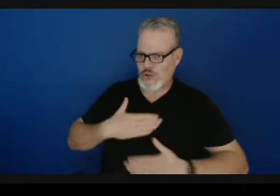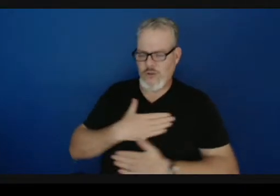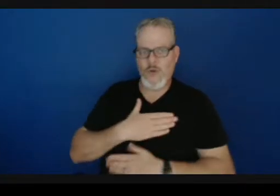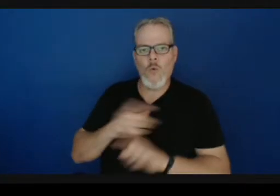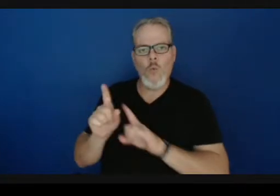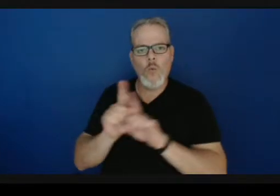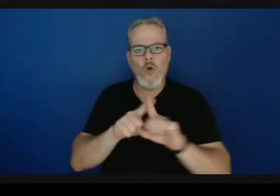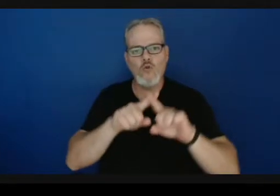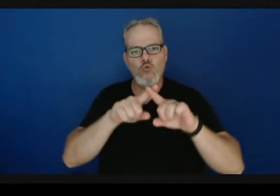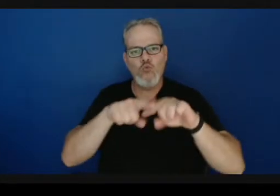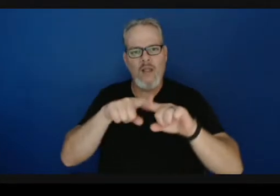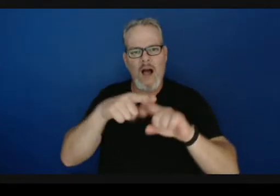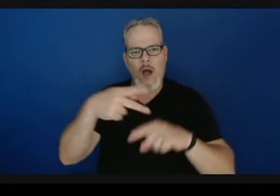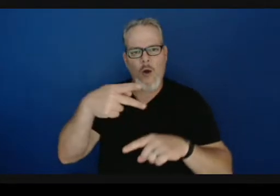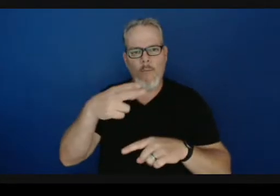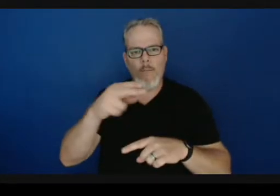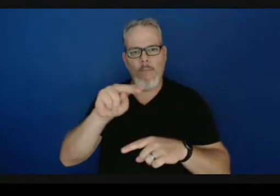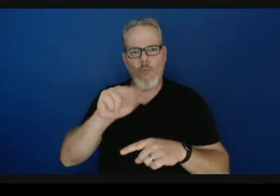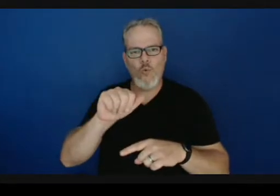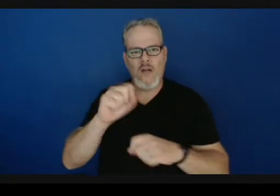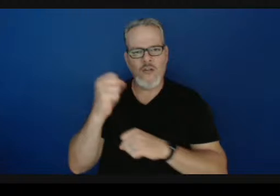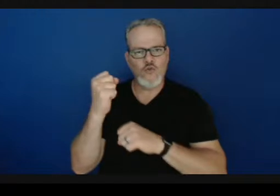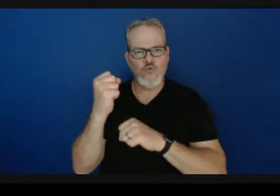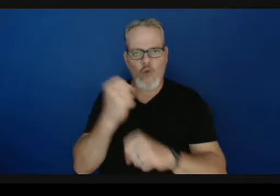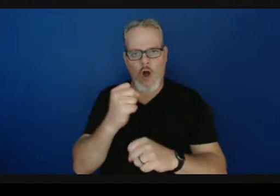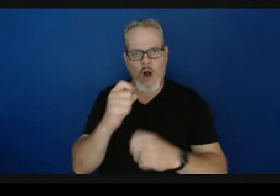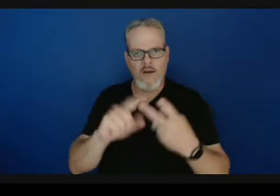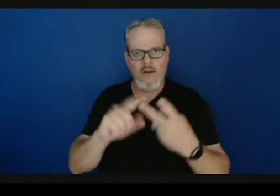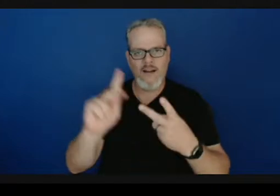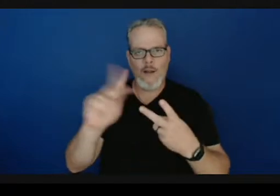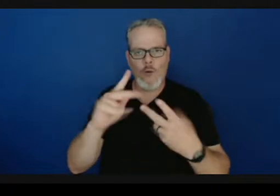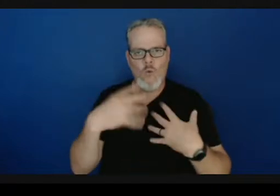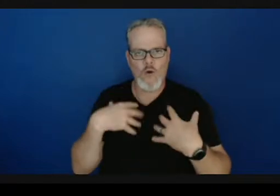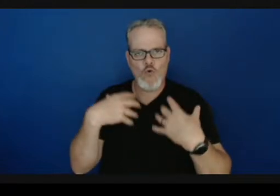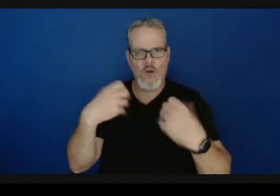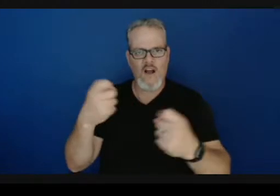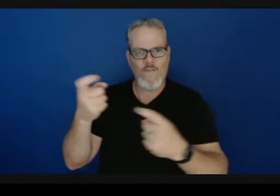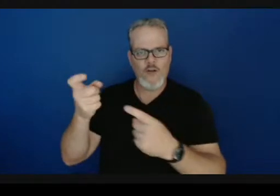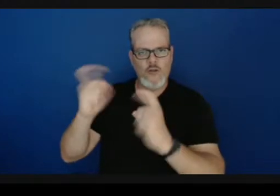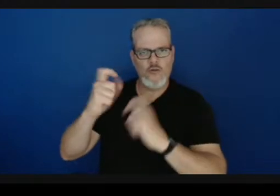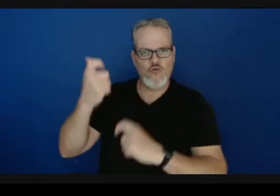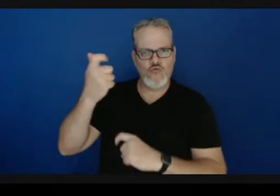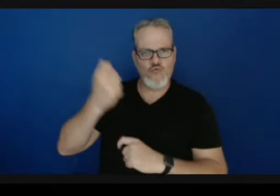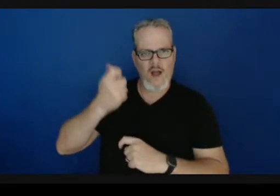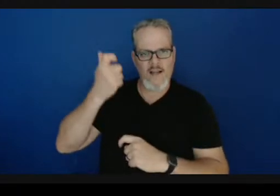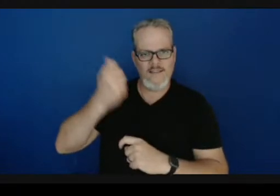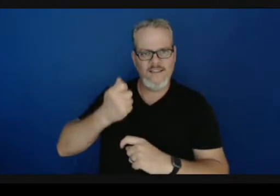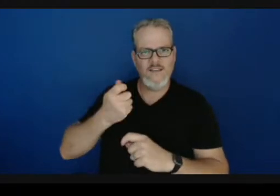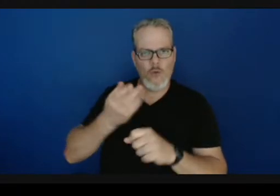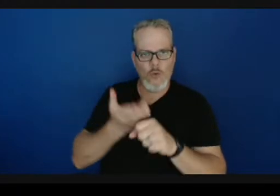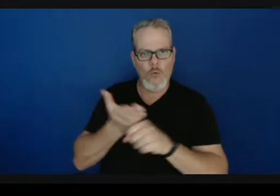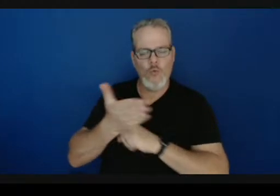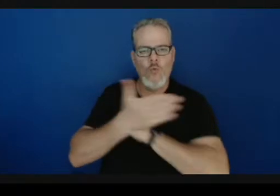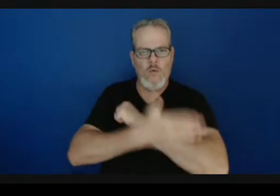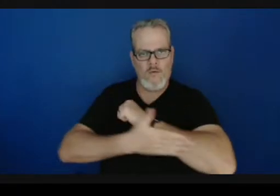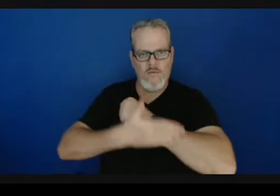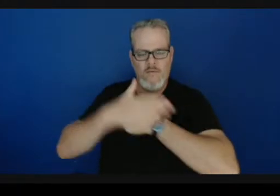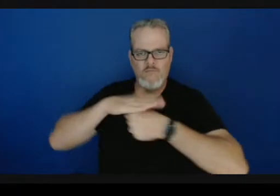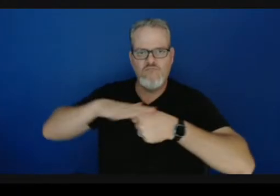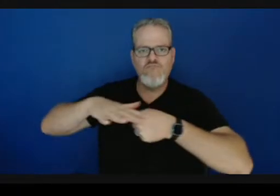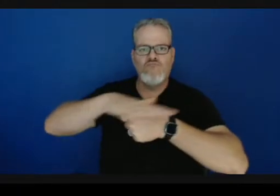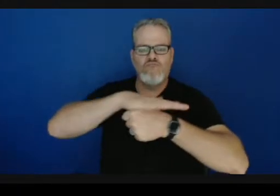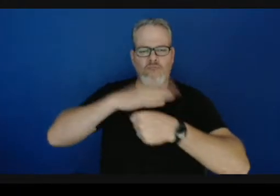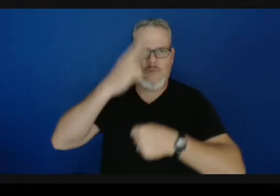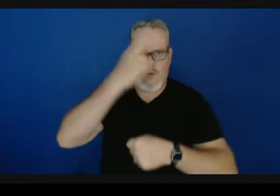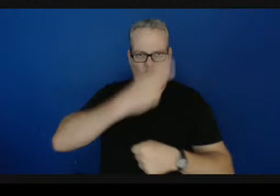Puna Strong and Kilauea Recovery grants through the Hawaii County and is administered through